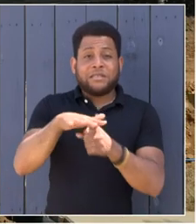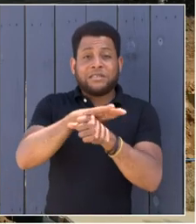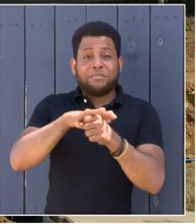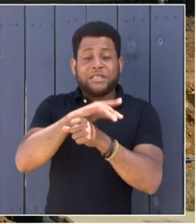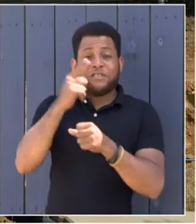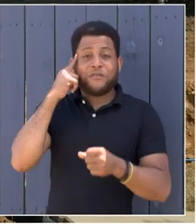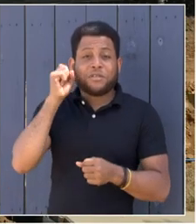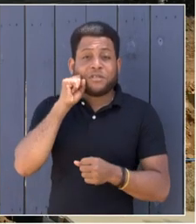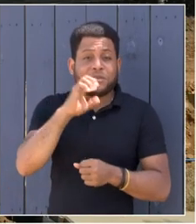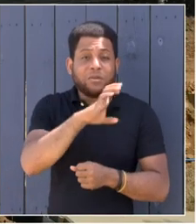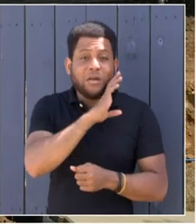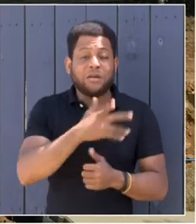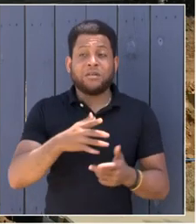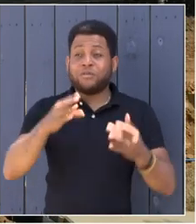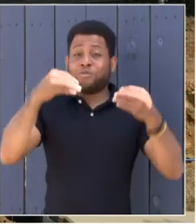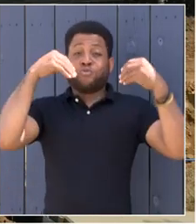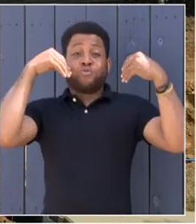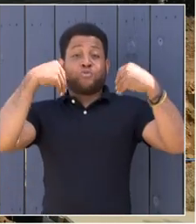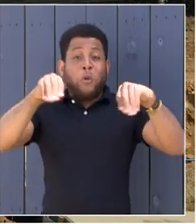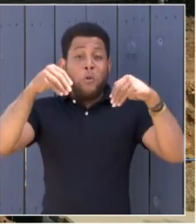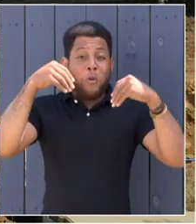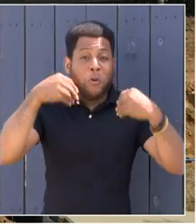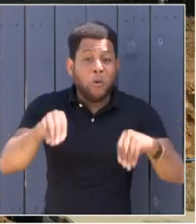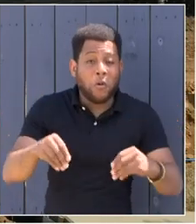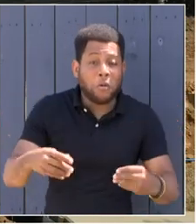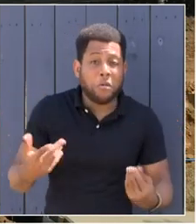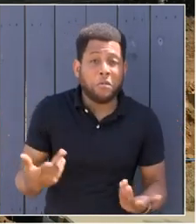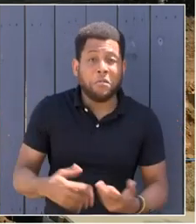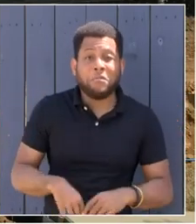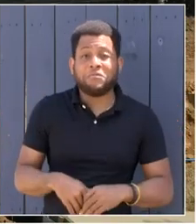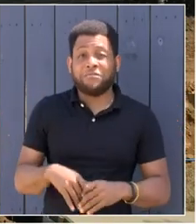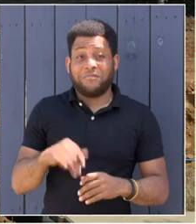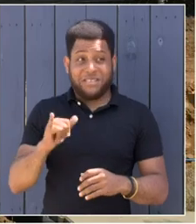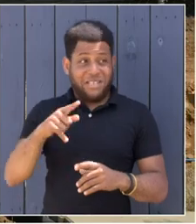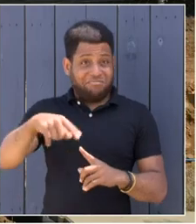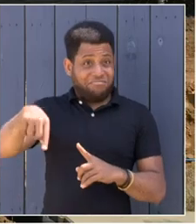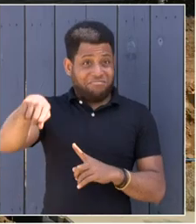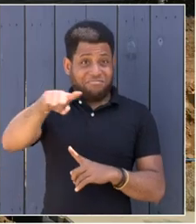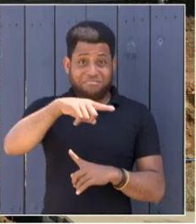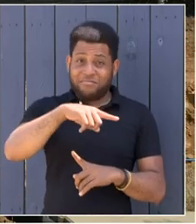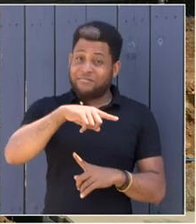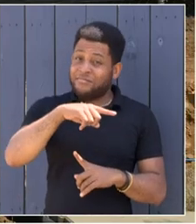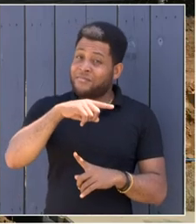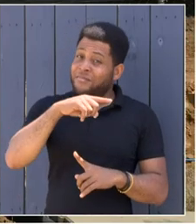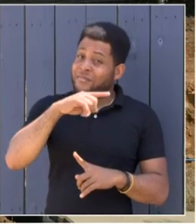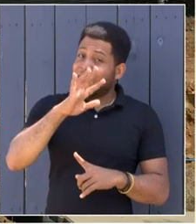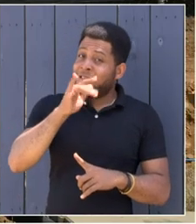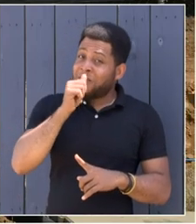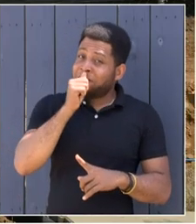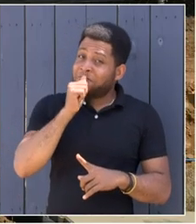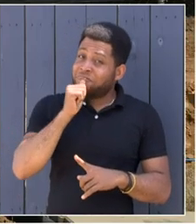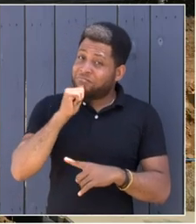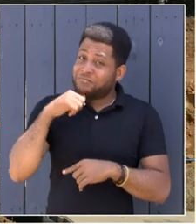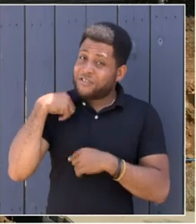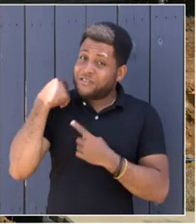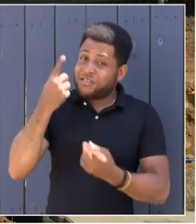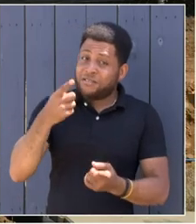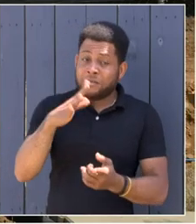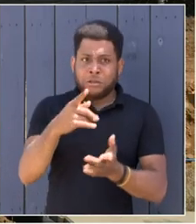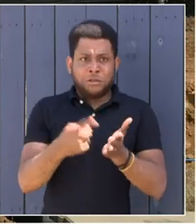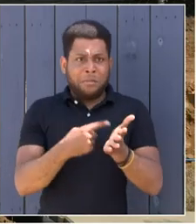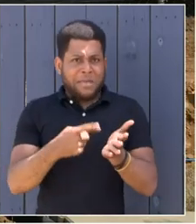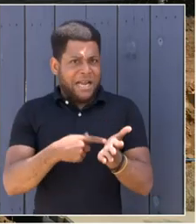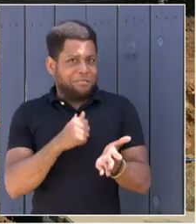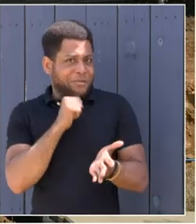waited patiently, I think, and sometimes out of necessity, impatiently, right, Carrie,